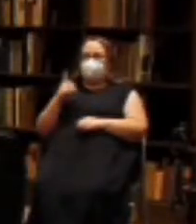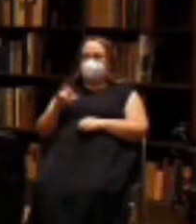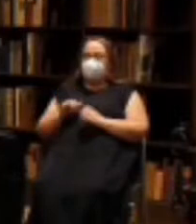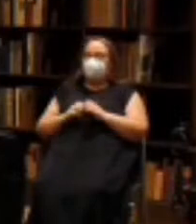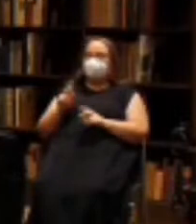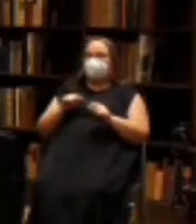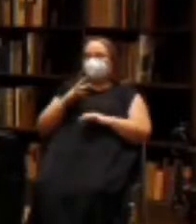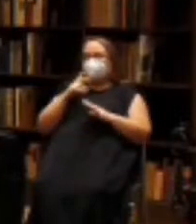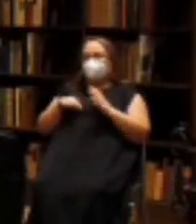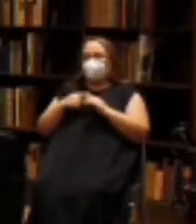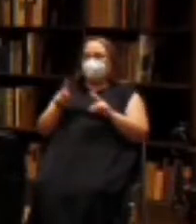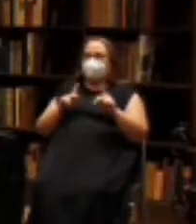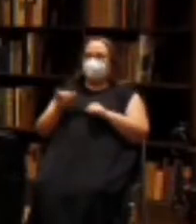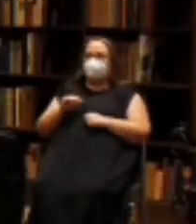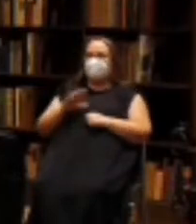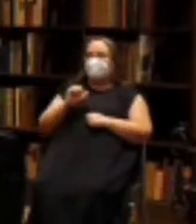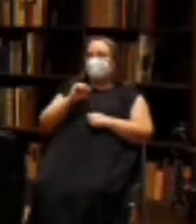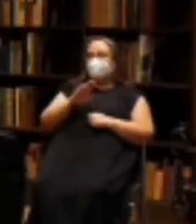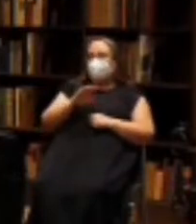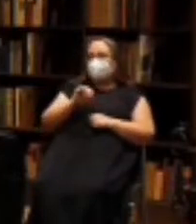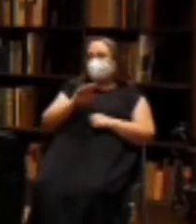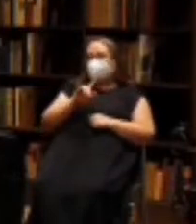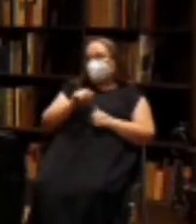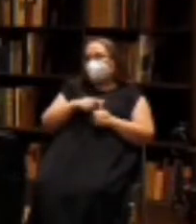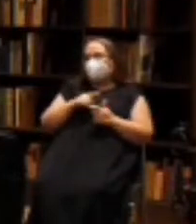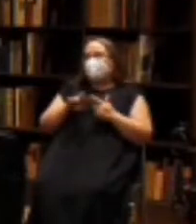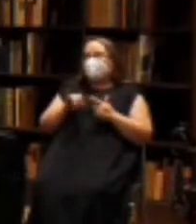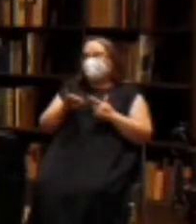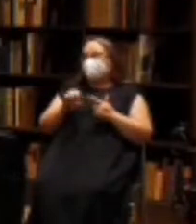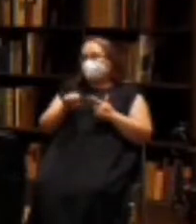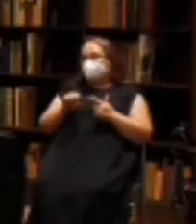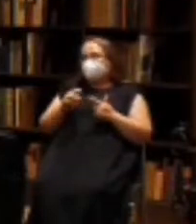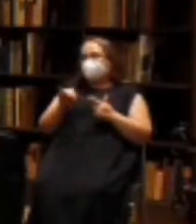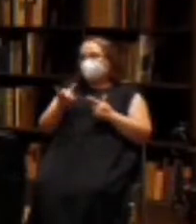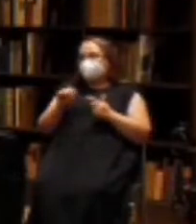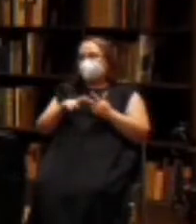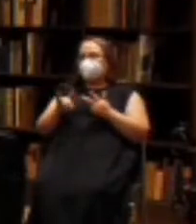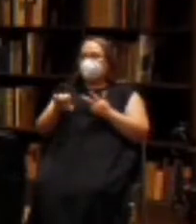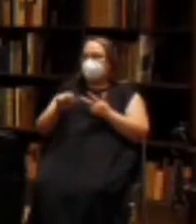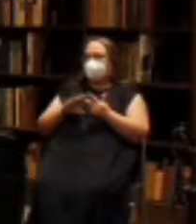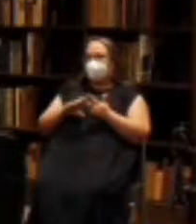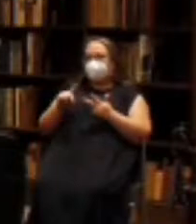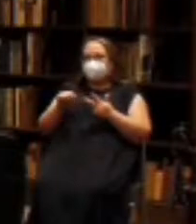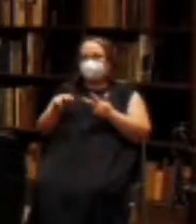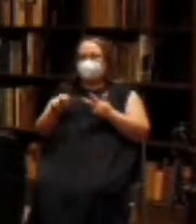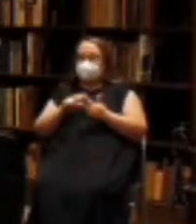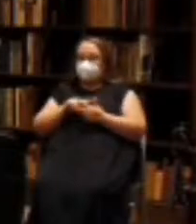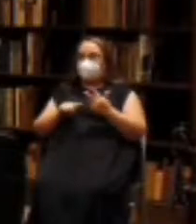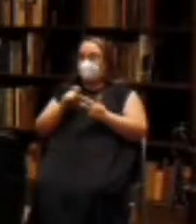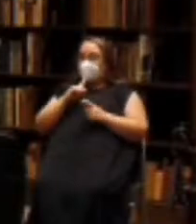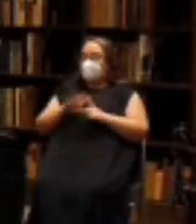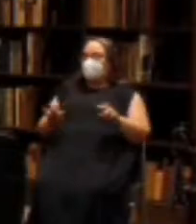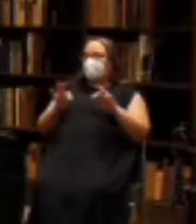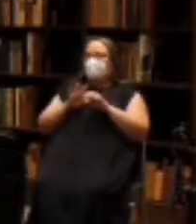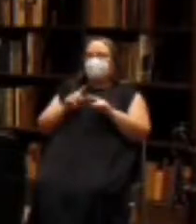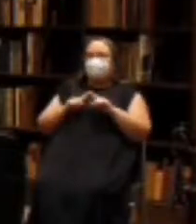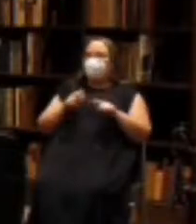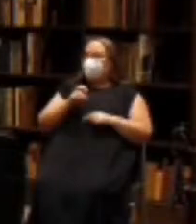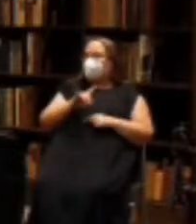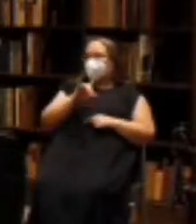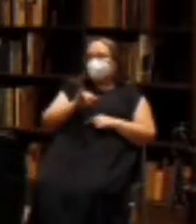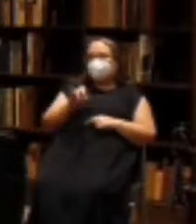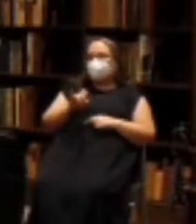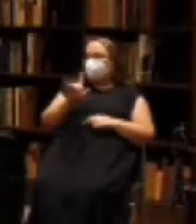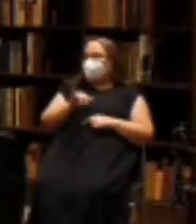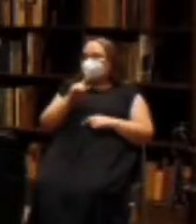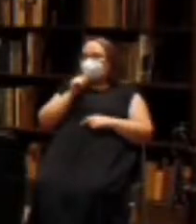talk about are folks like Cab Calloway and Billie Holiday and the clubs on Pennsylvania Avenue. Those are all very important, but neither Holiday nor